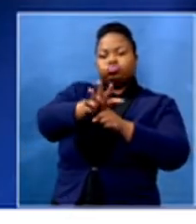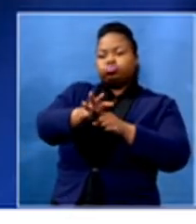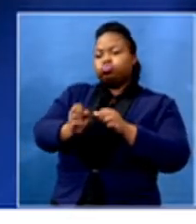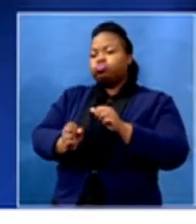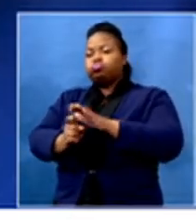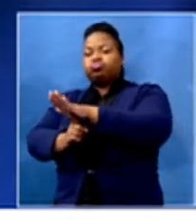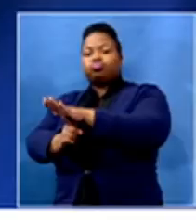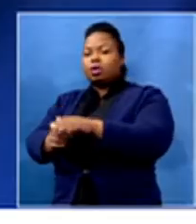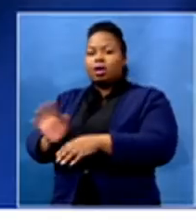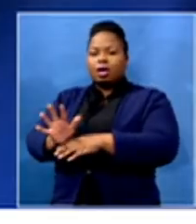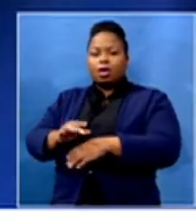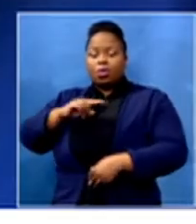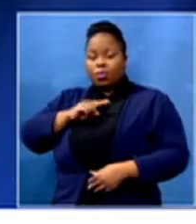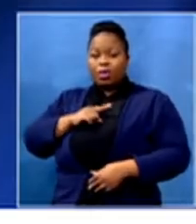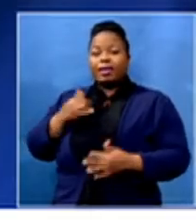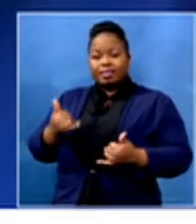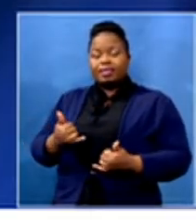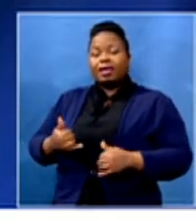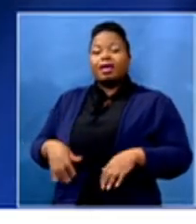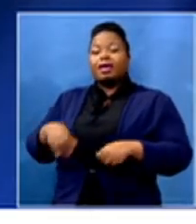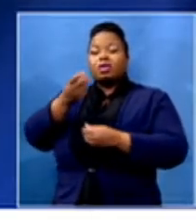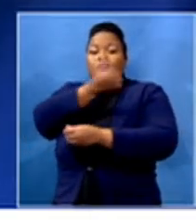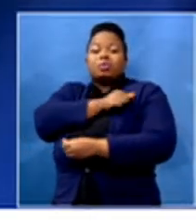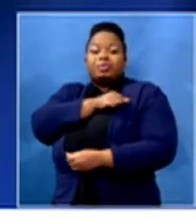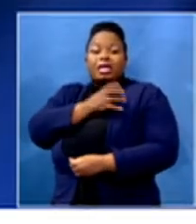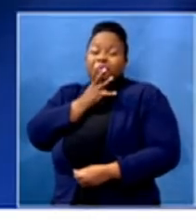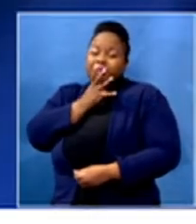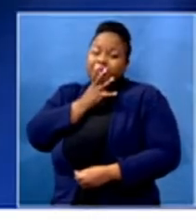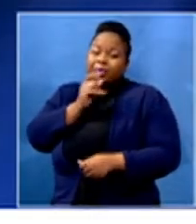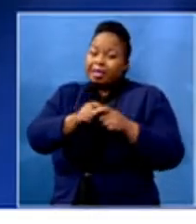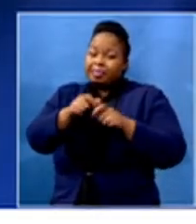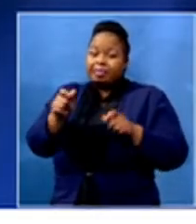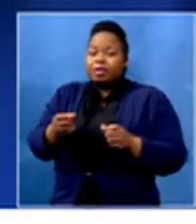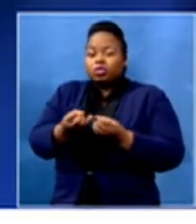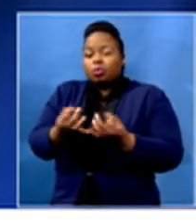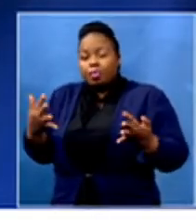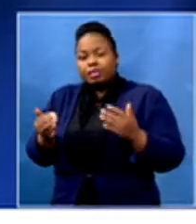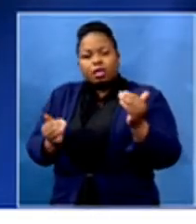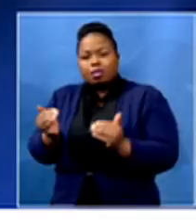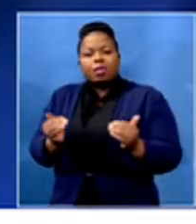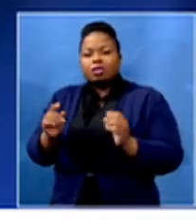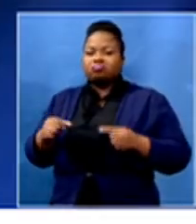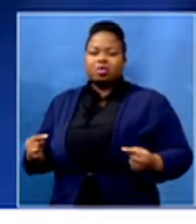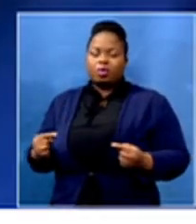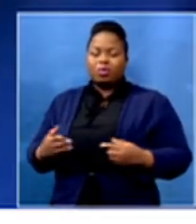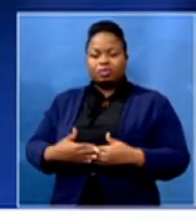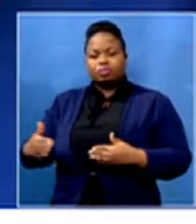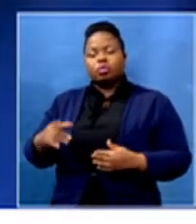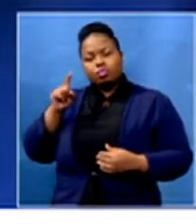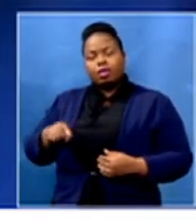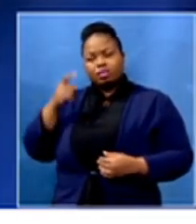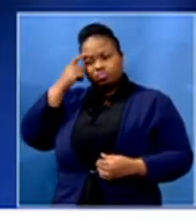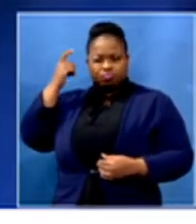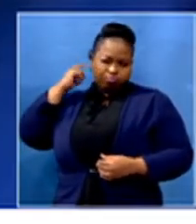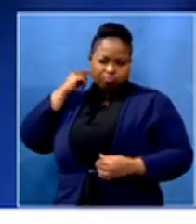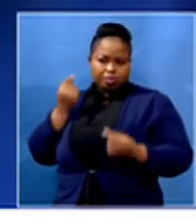because that's going to overwhelm all our health services and we'll not be able to cope with the numbers. So we have to really, you know, be considerate